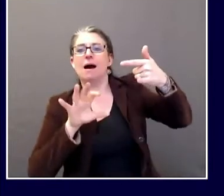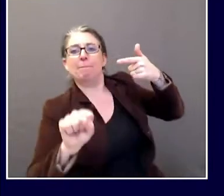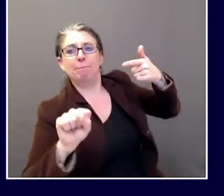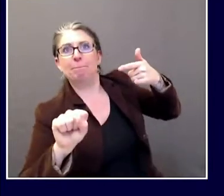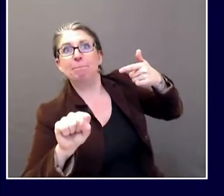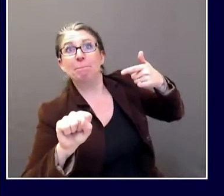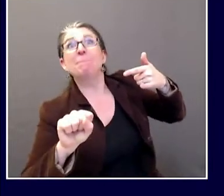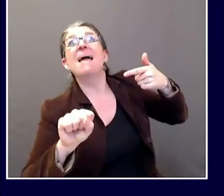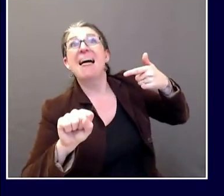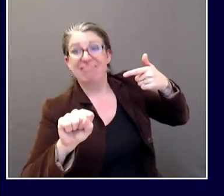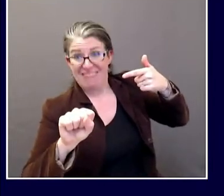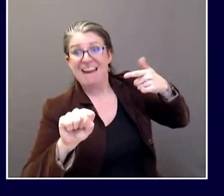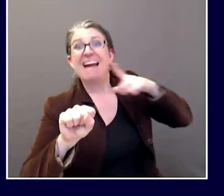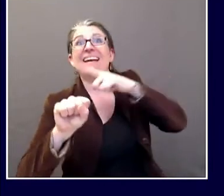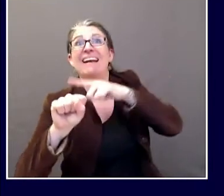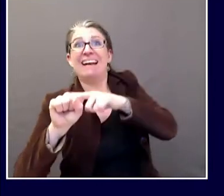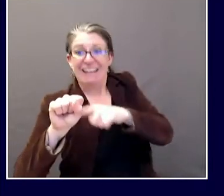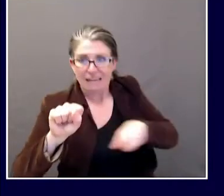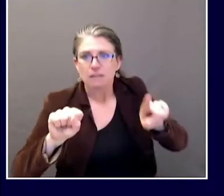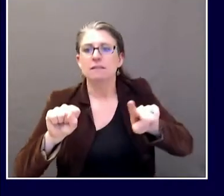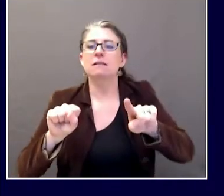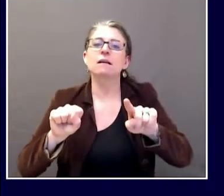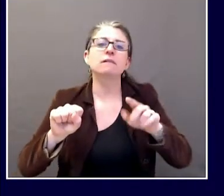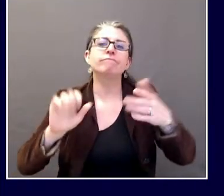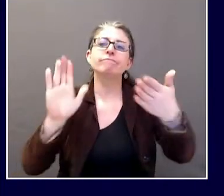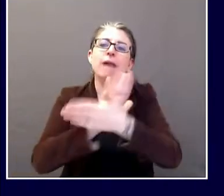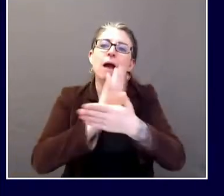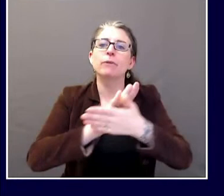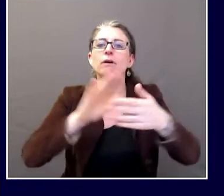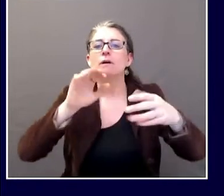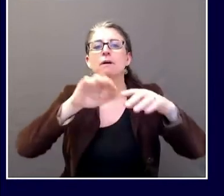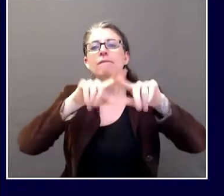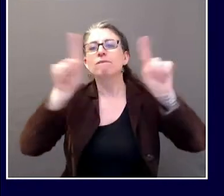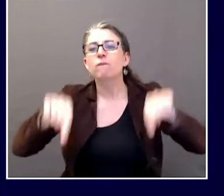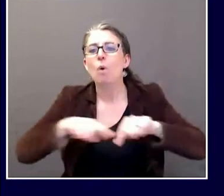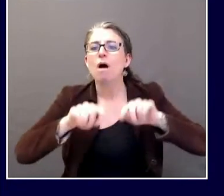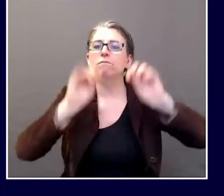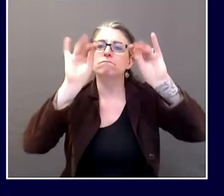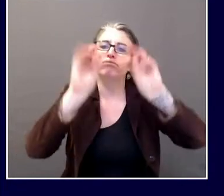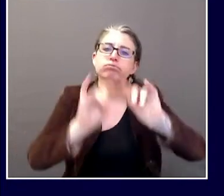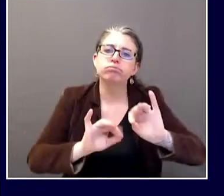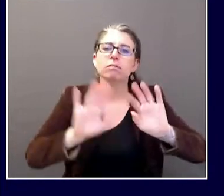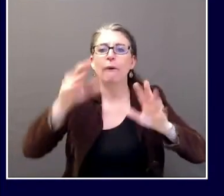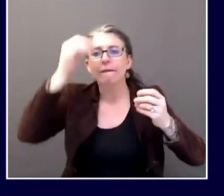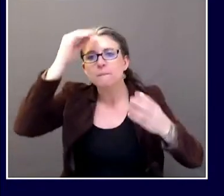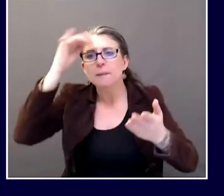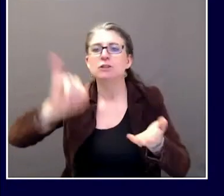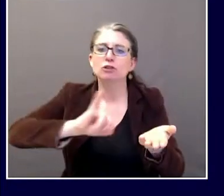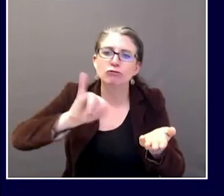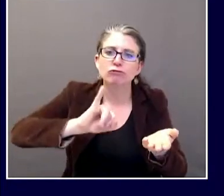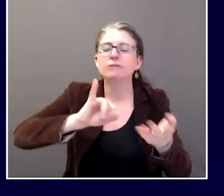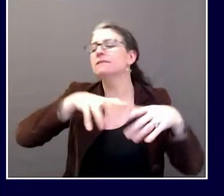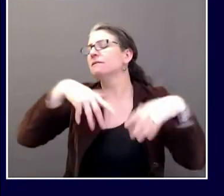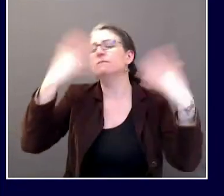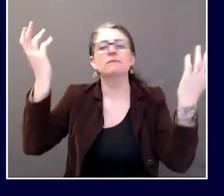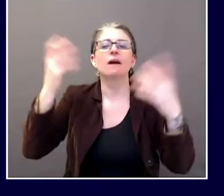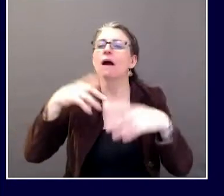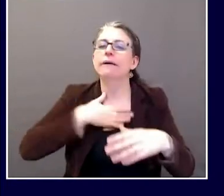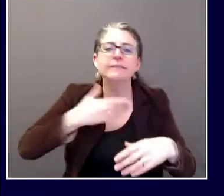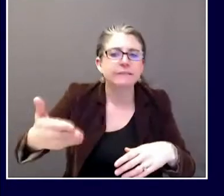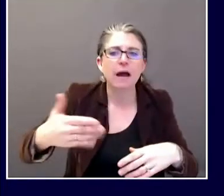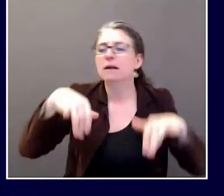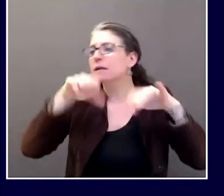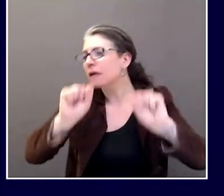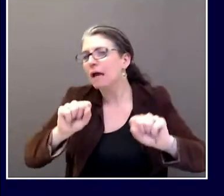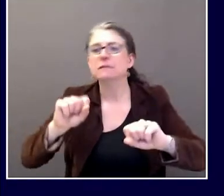to do all of those things because in the IT world, when you have these segmented or fractured solutions, that's where you